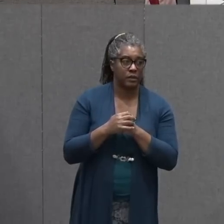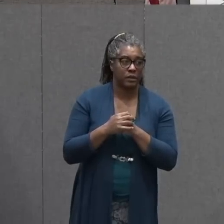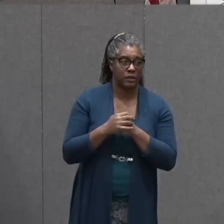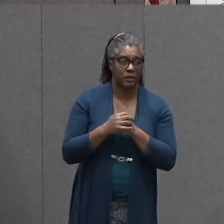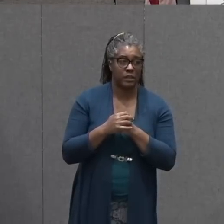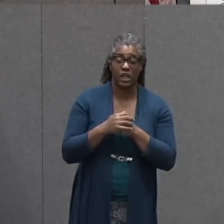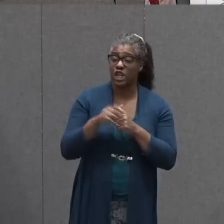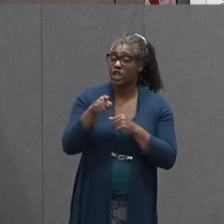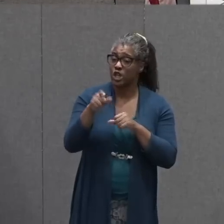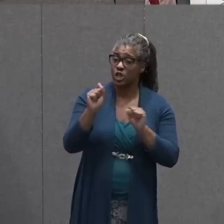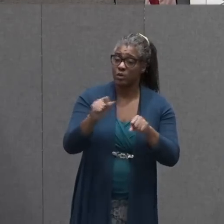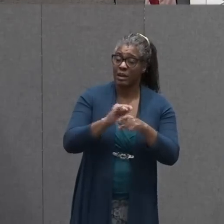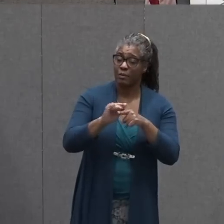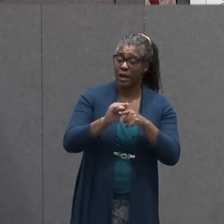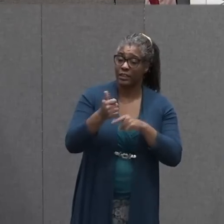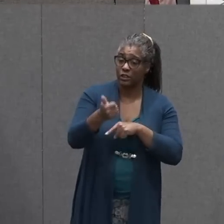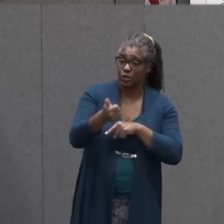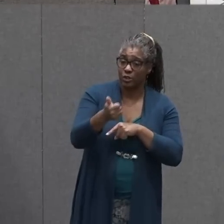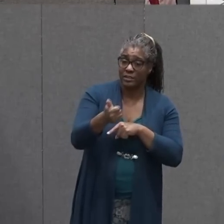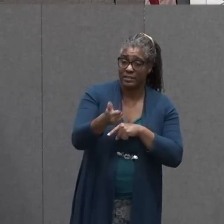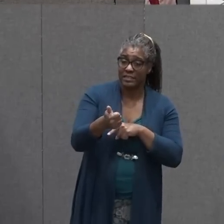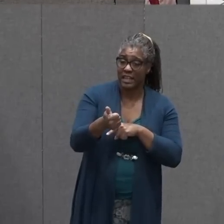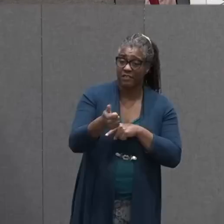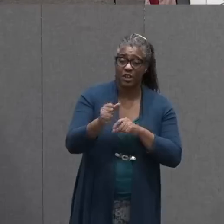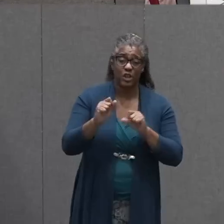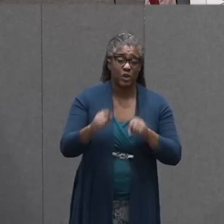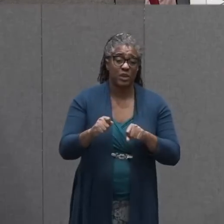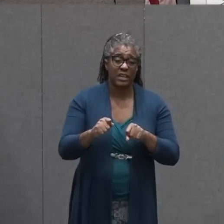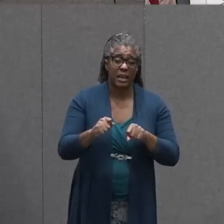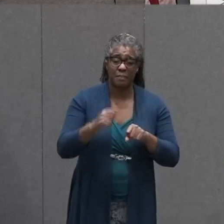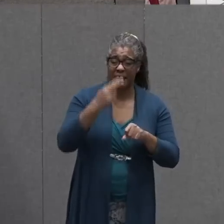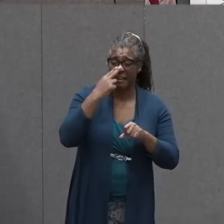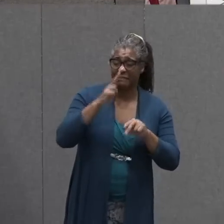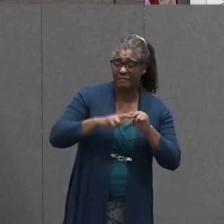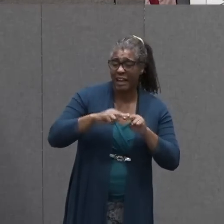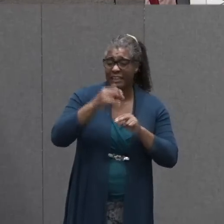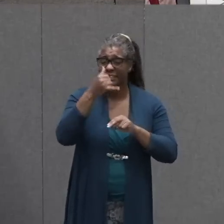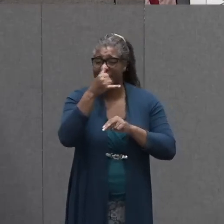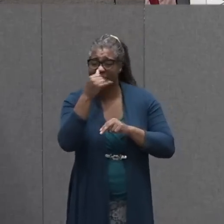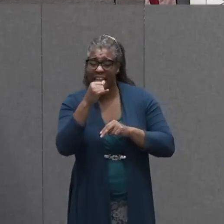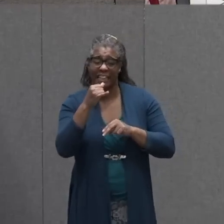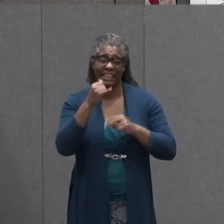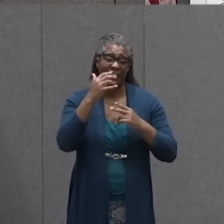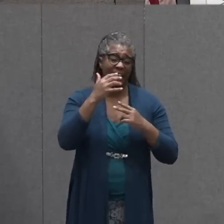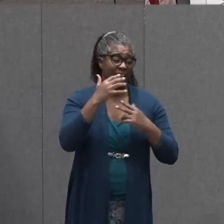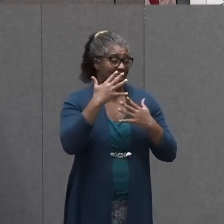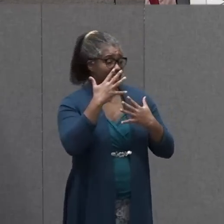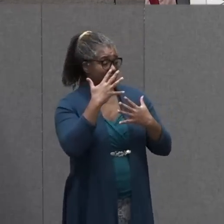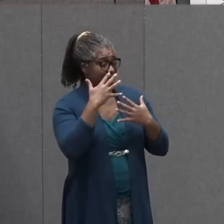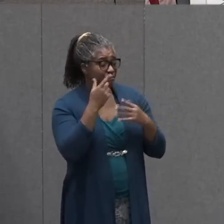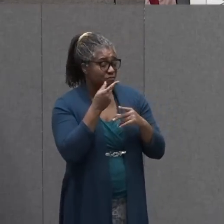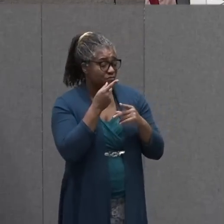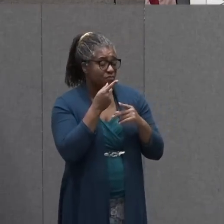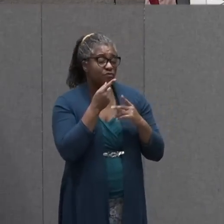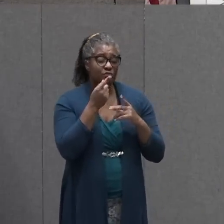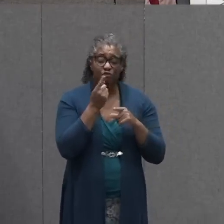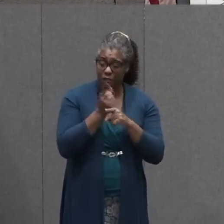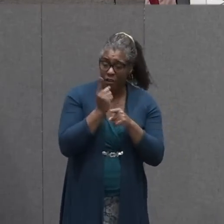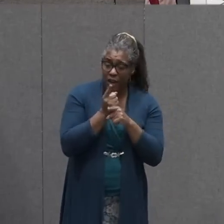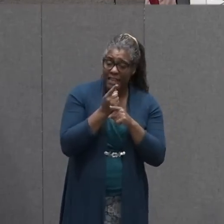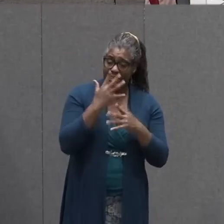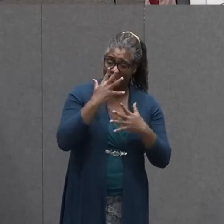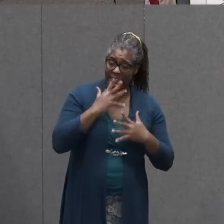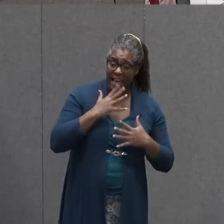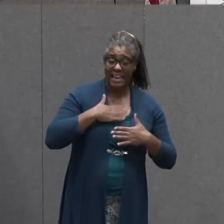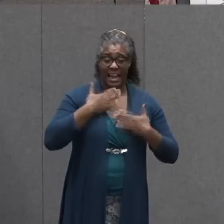scratch paper. Make your own, make them silly, make them fun. Make them with it. sad, happy, anything you want. They don't